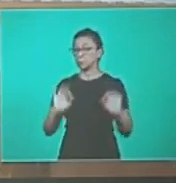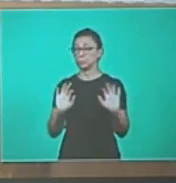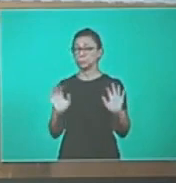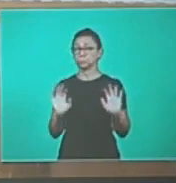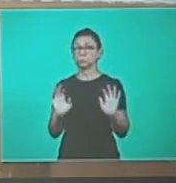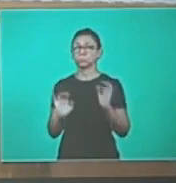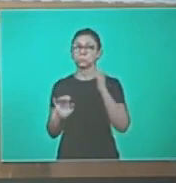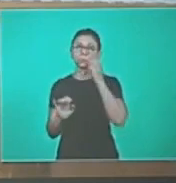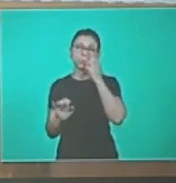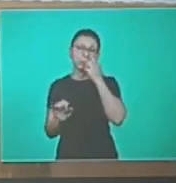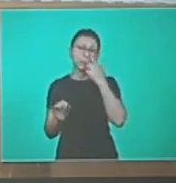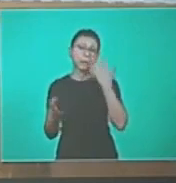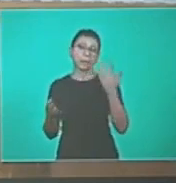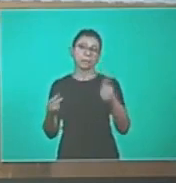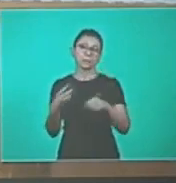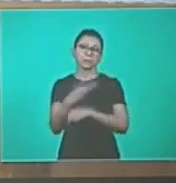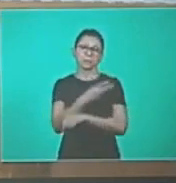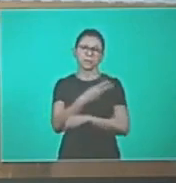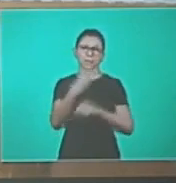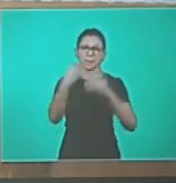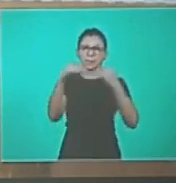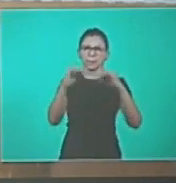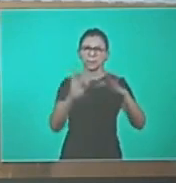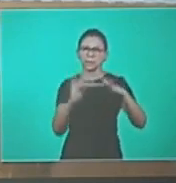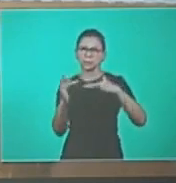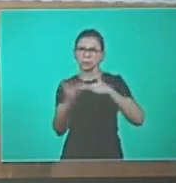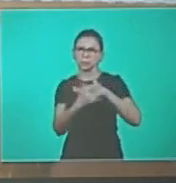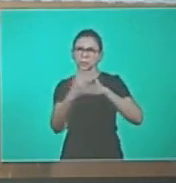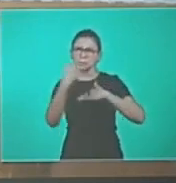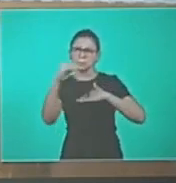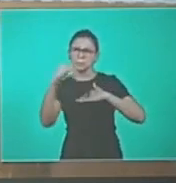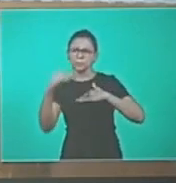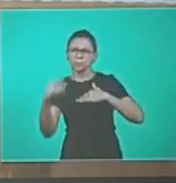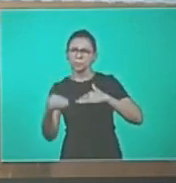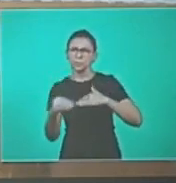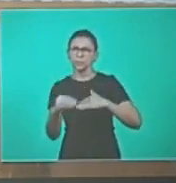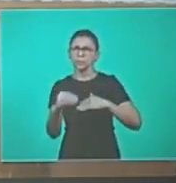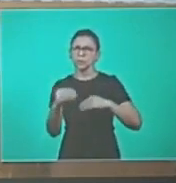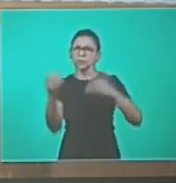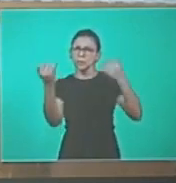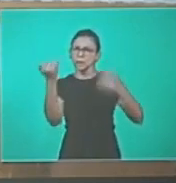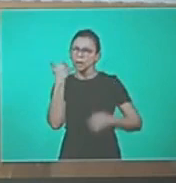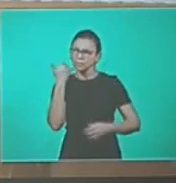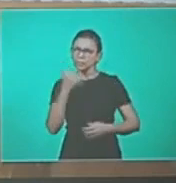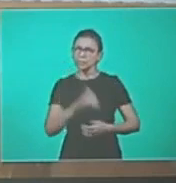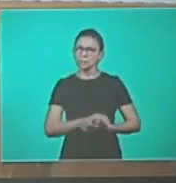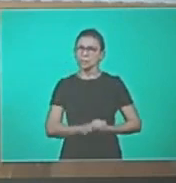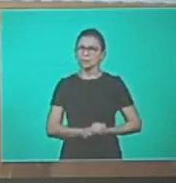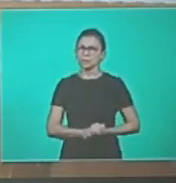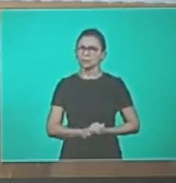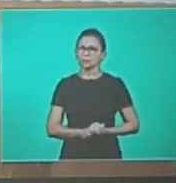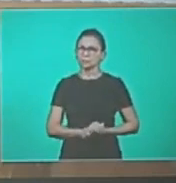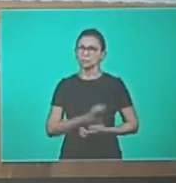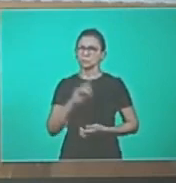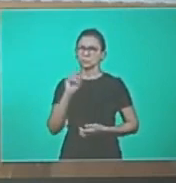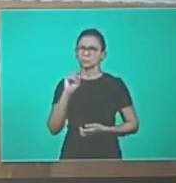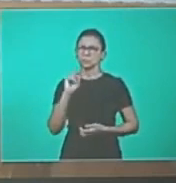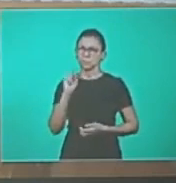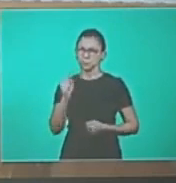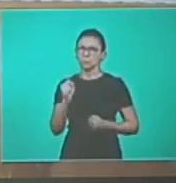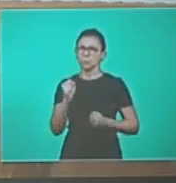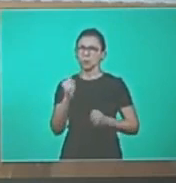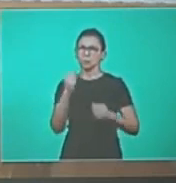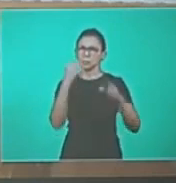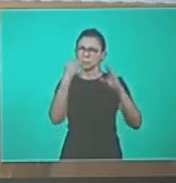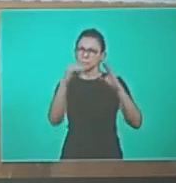Our testimony is very important. If you see somebody publishing something in the media that is